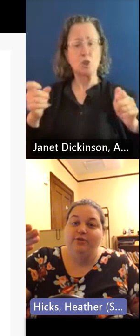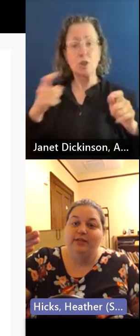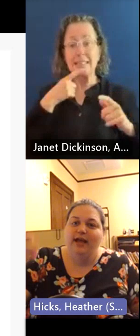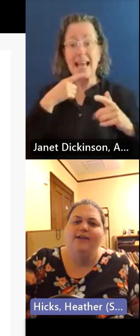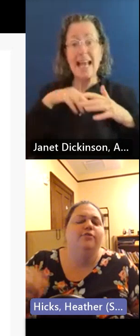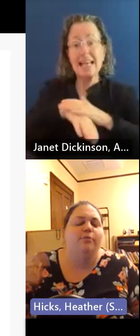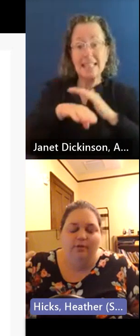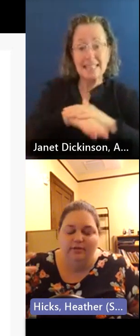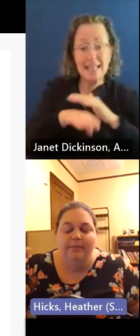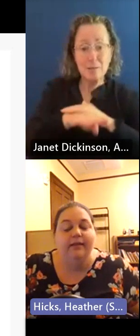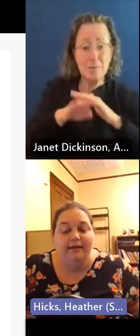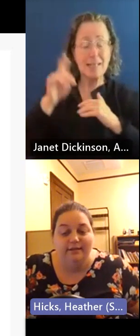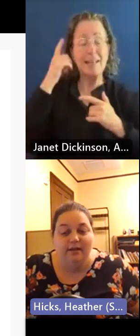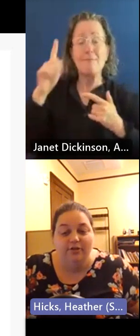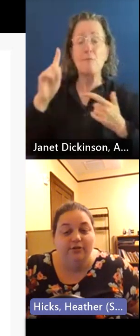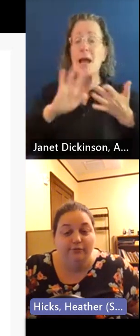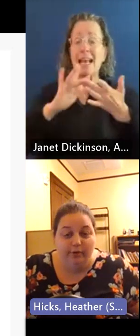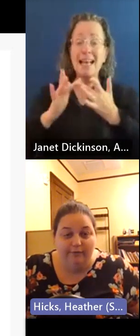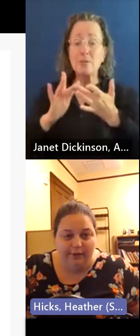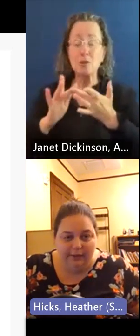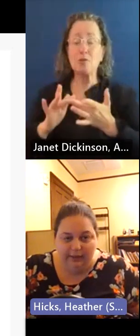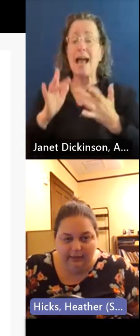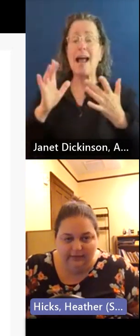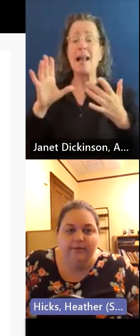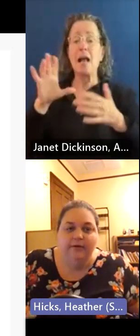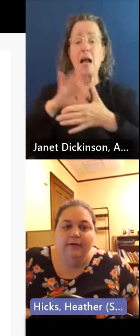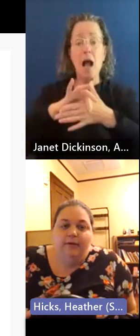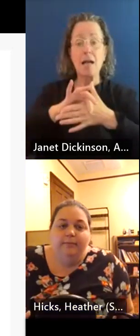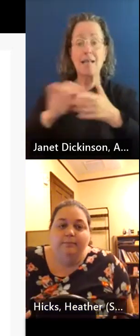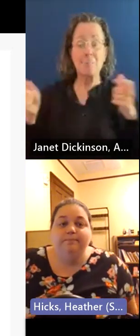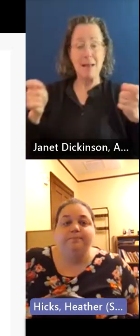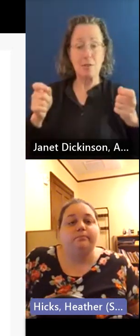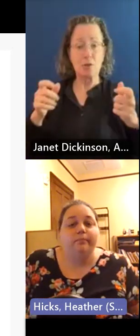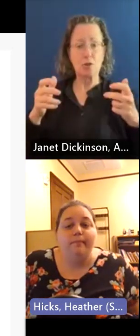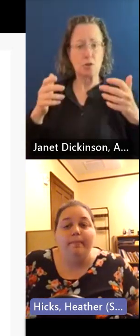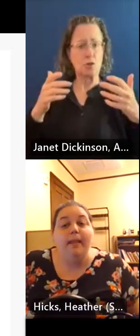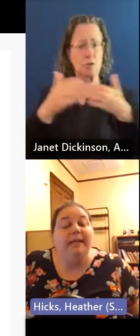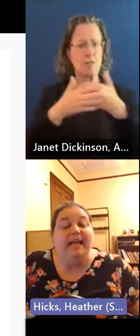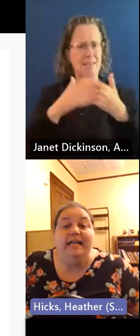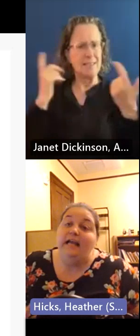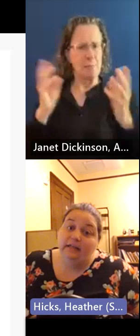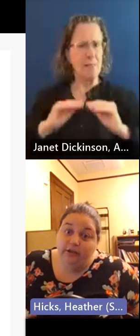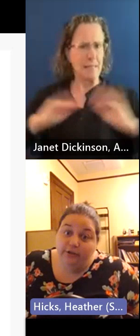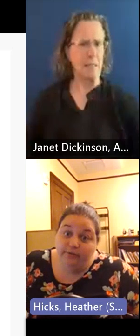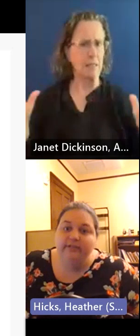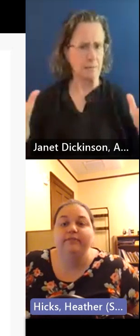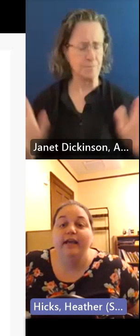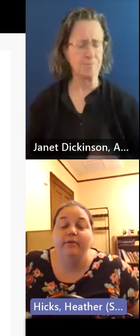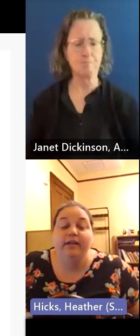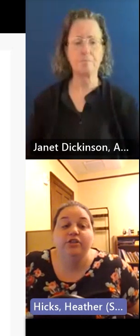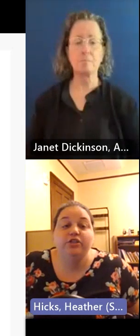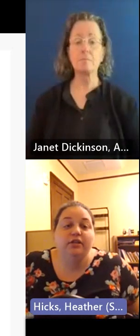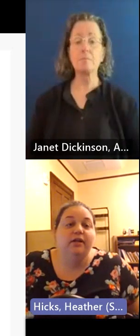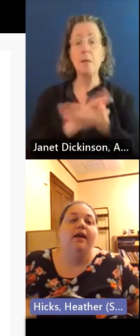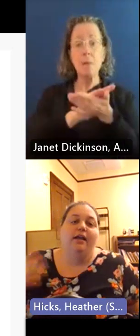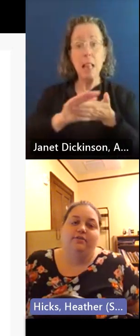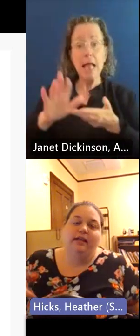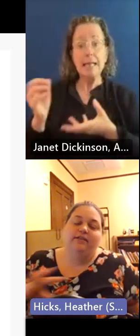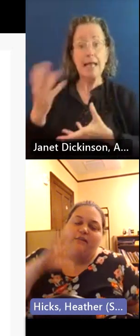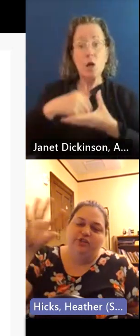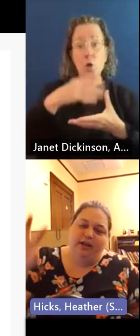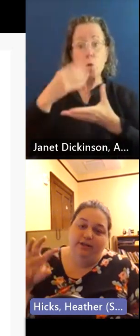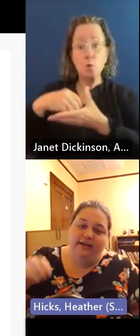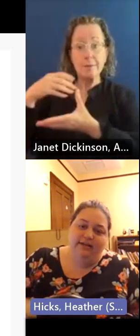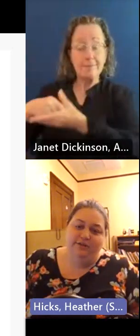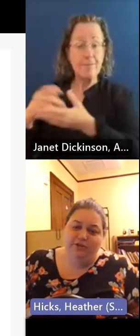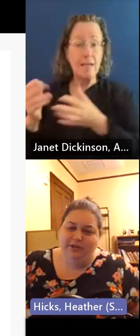content manager slides or something that is logical for whatever the link is. Plain and inclusive language. And so